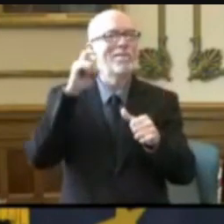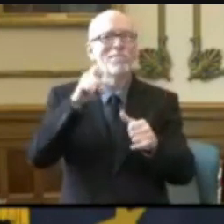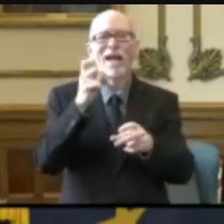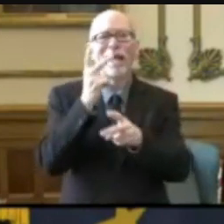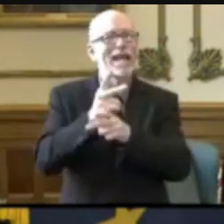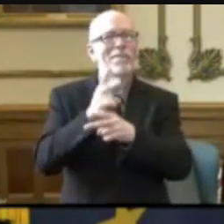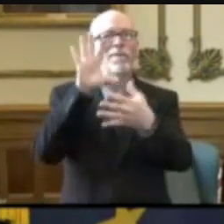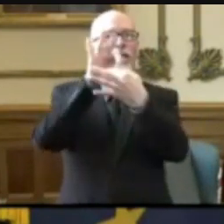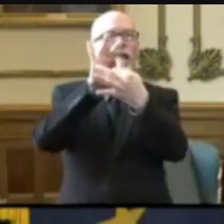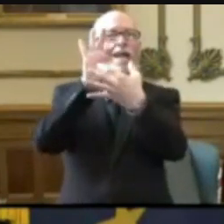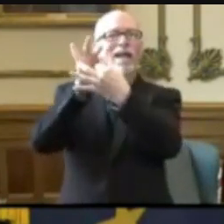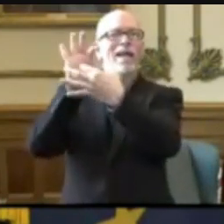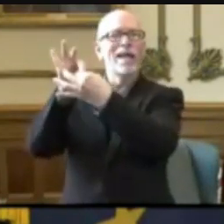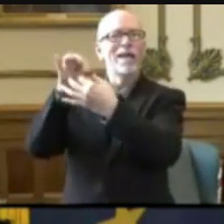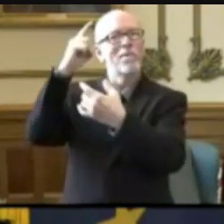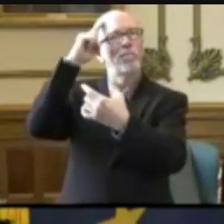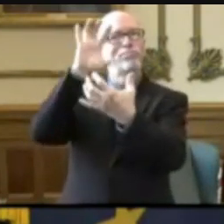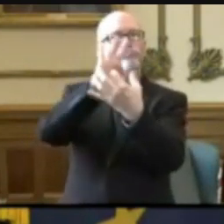but physically